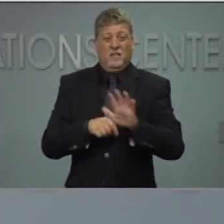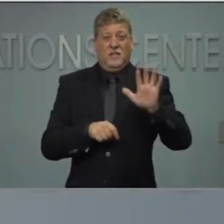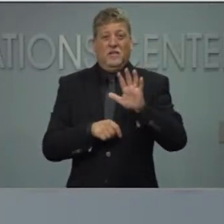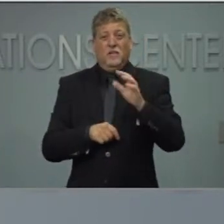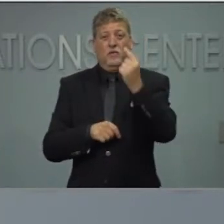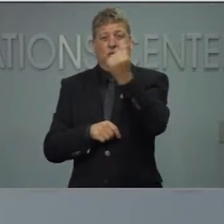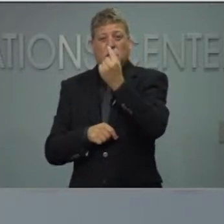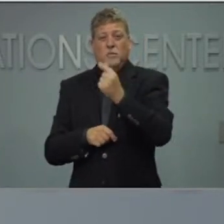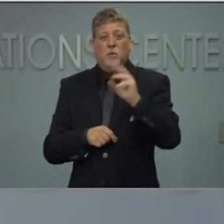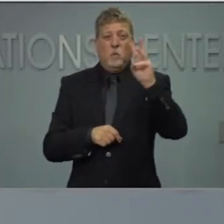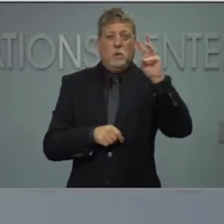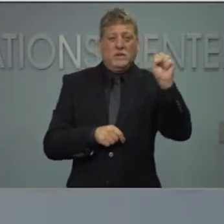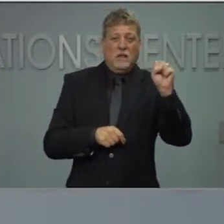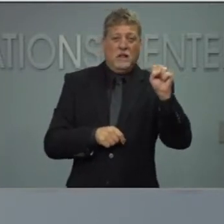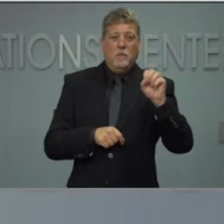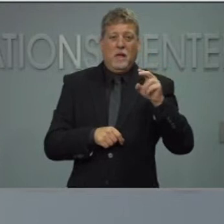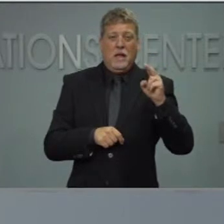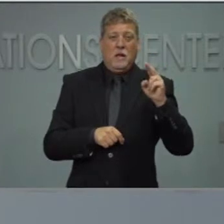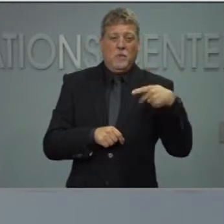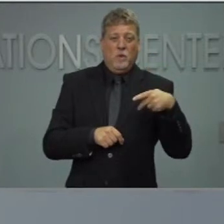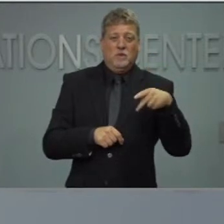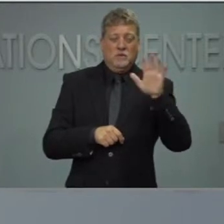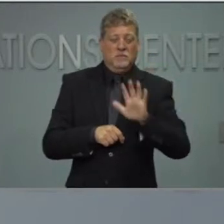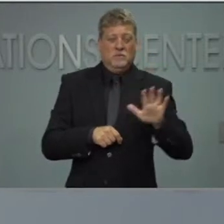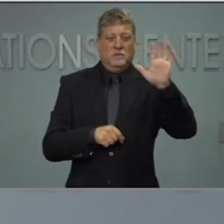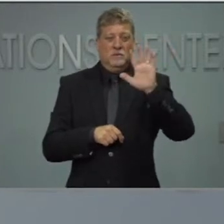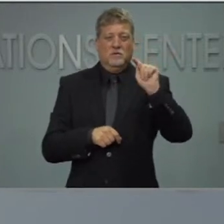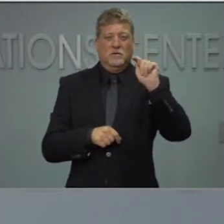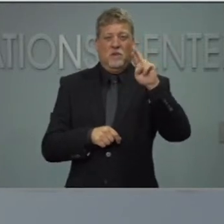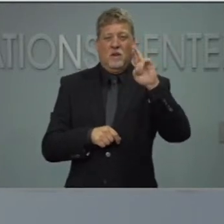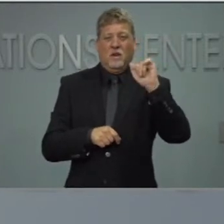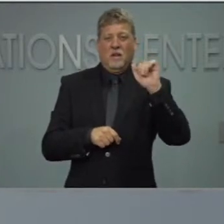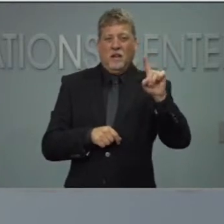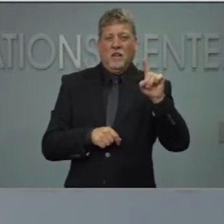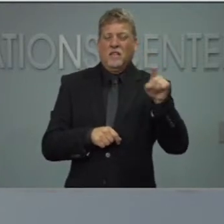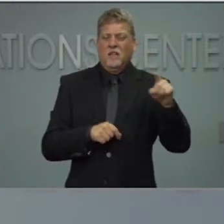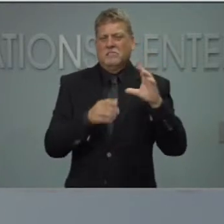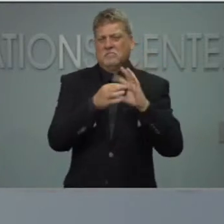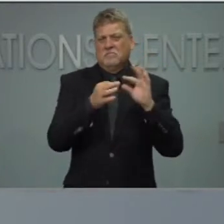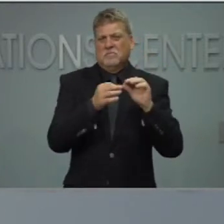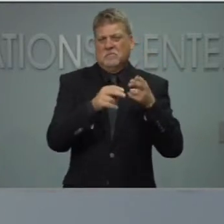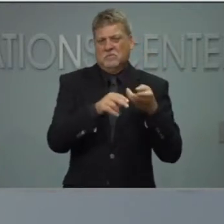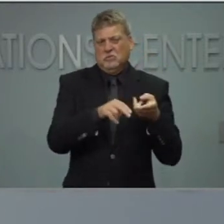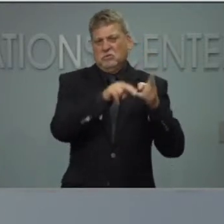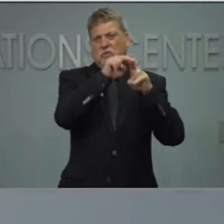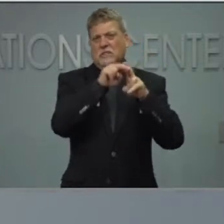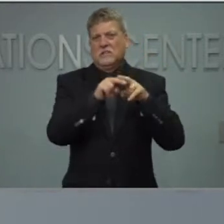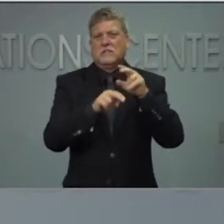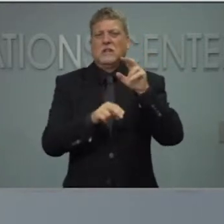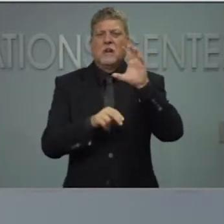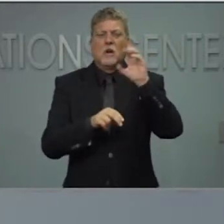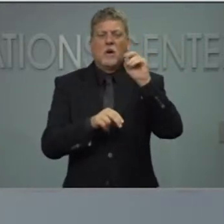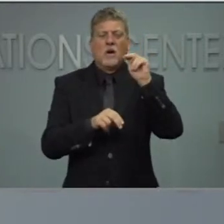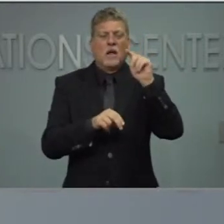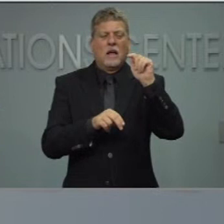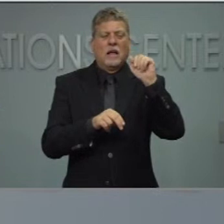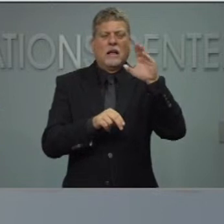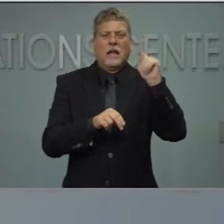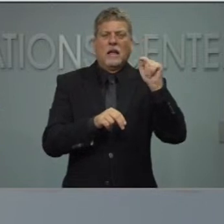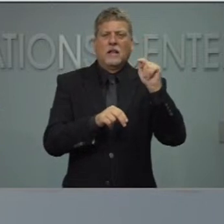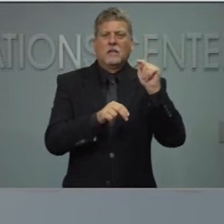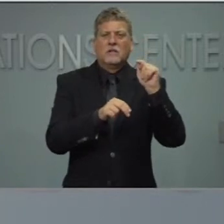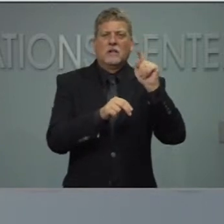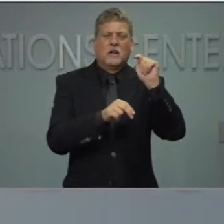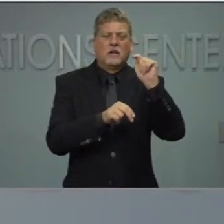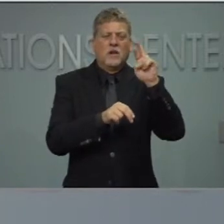contact tracing teams with case numbers going up right before the start of the school year. Will the state be able to accommodate all these requests